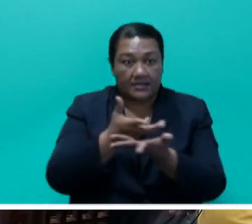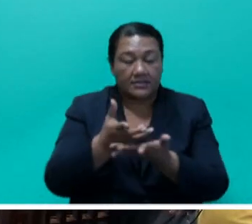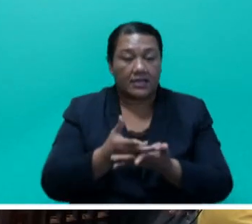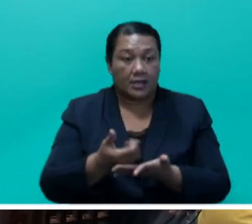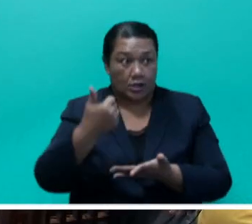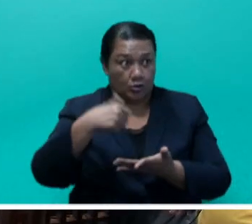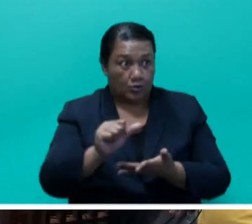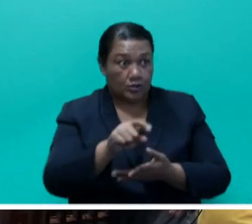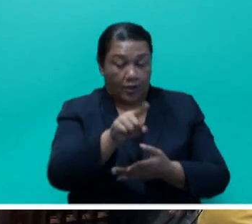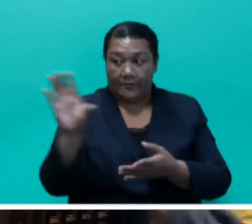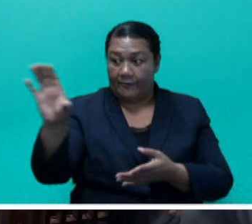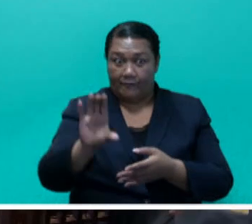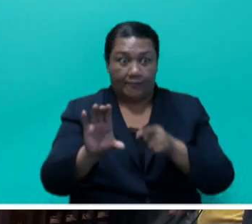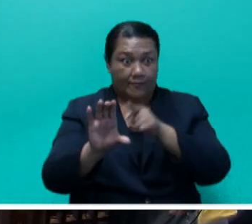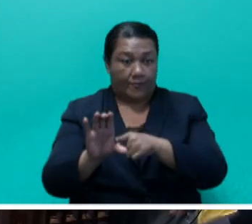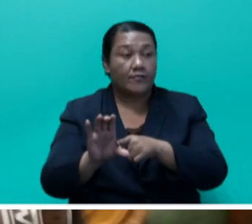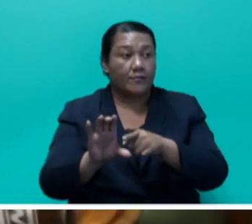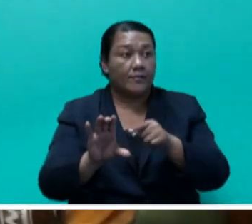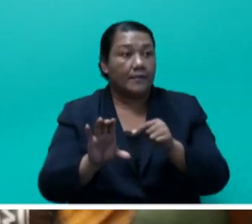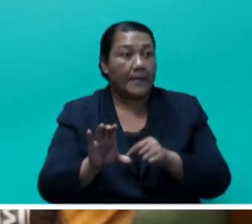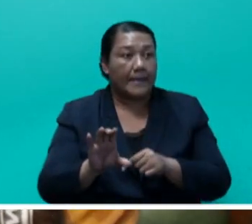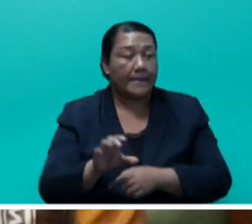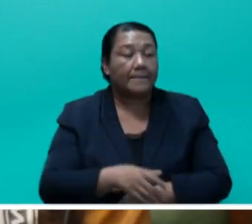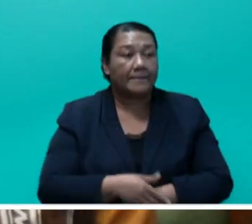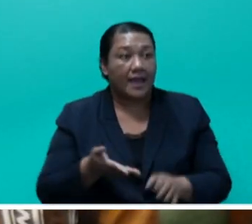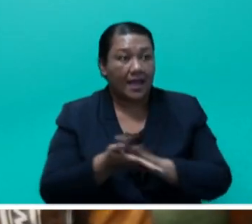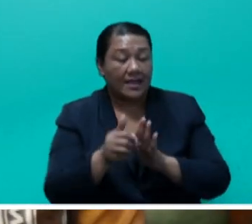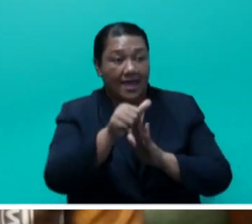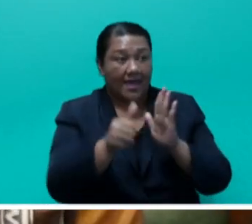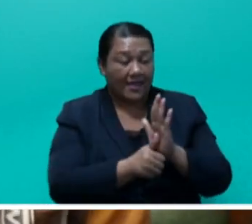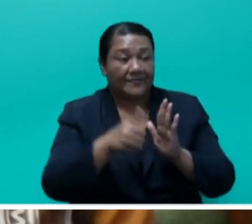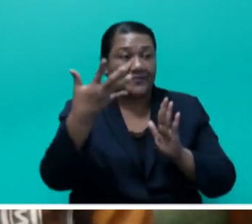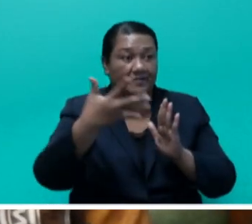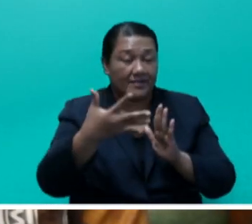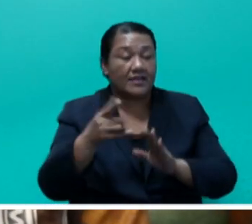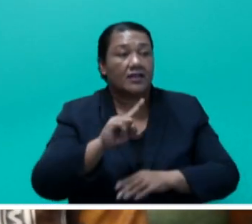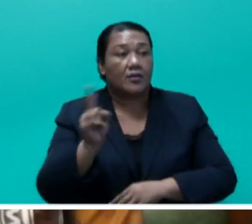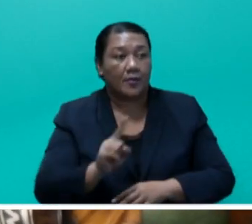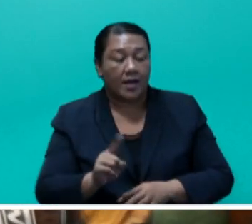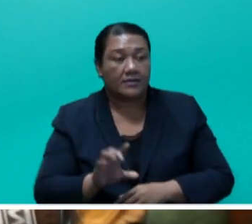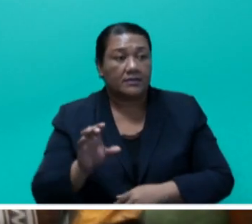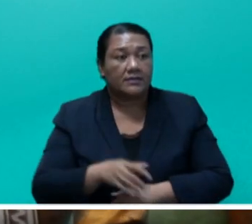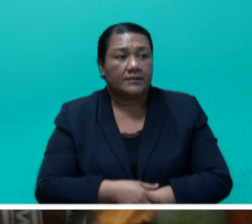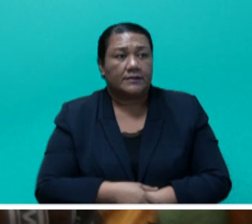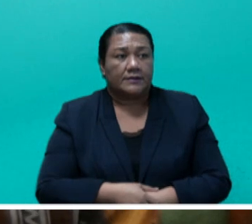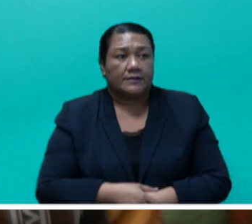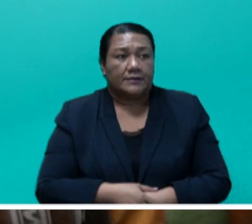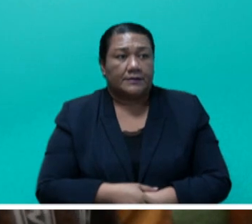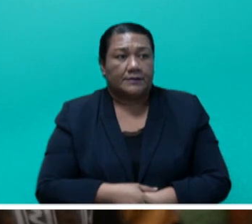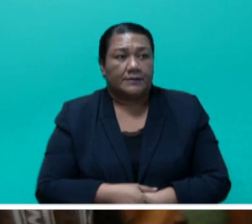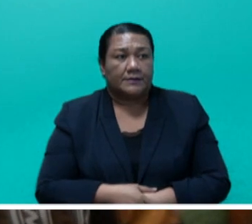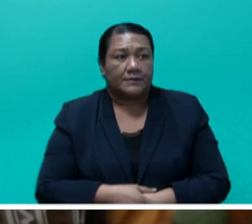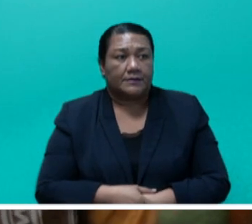2 million allocated under Head 50 for this particular project. Just to, Mr. Speaker, say very